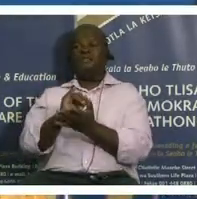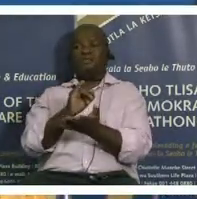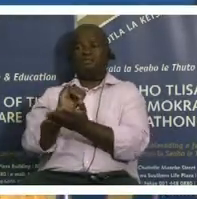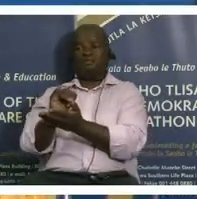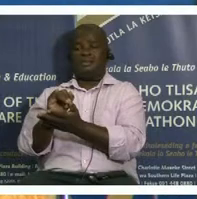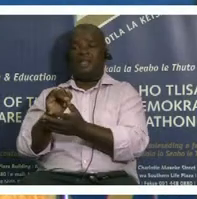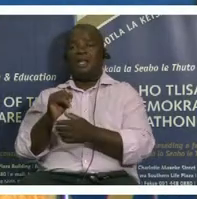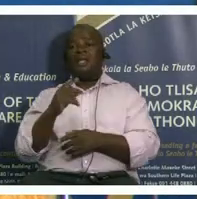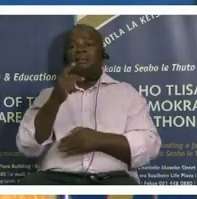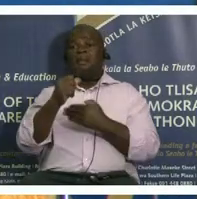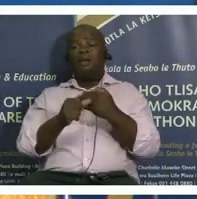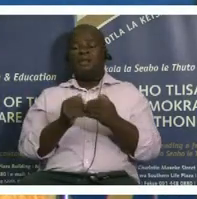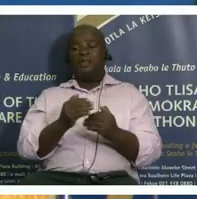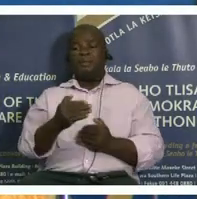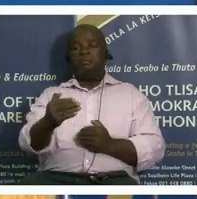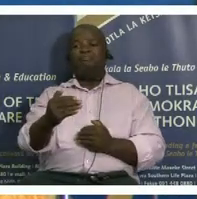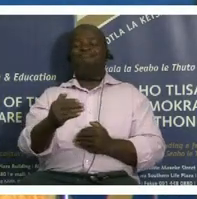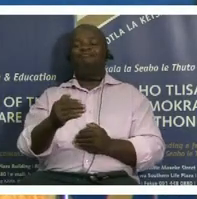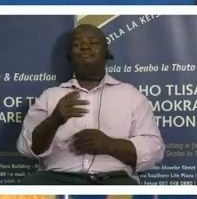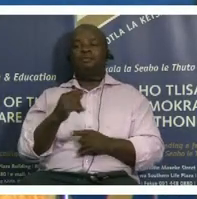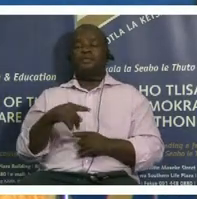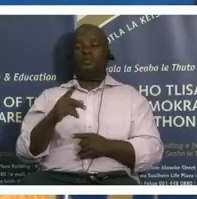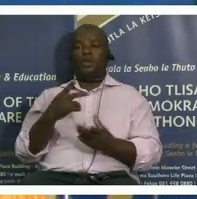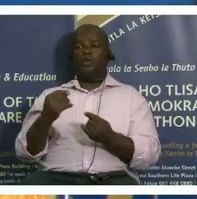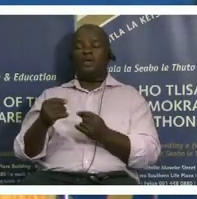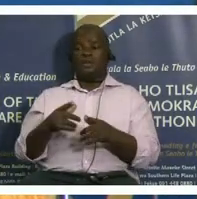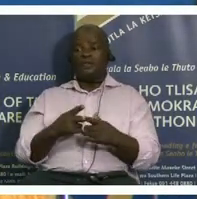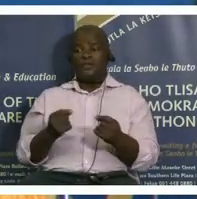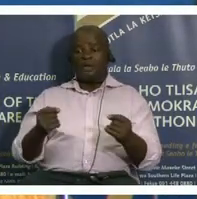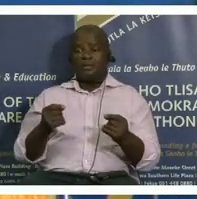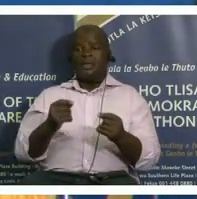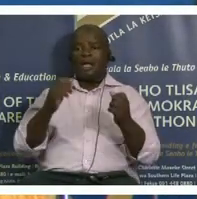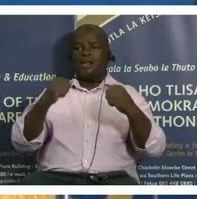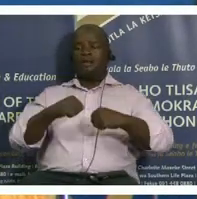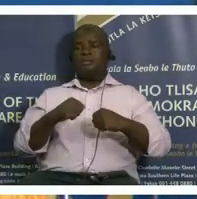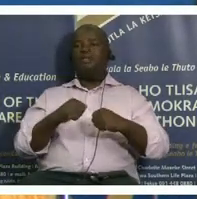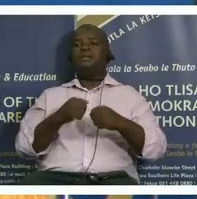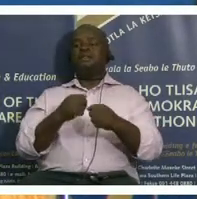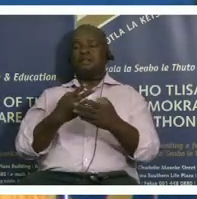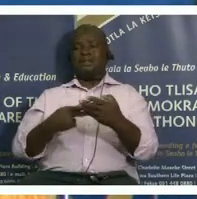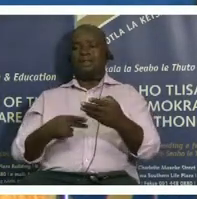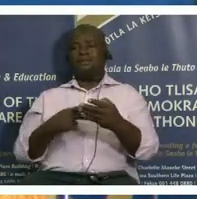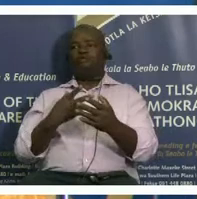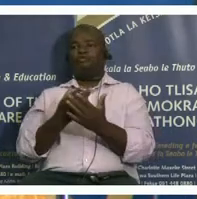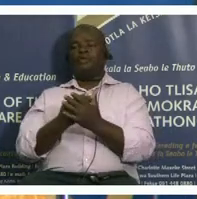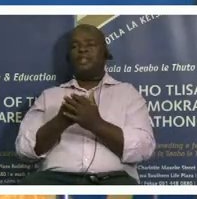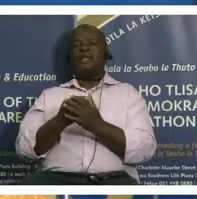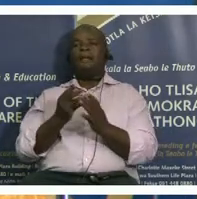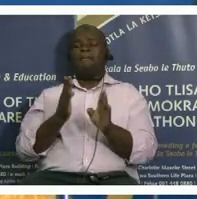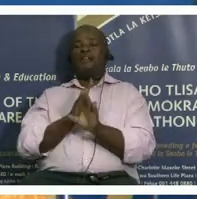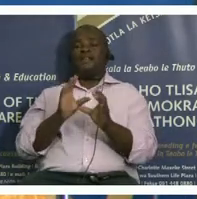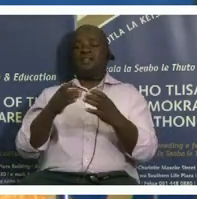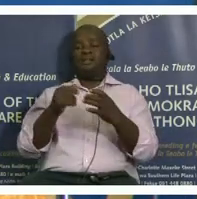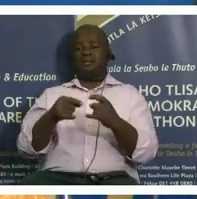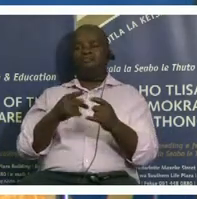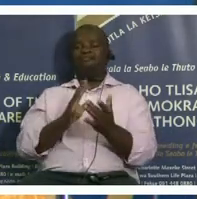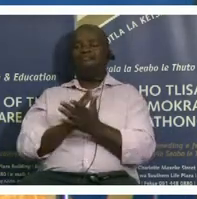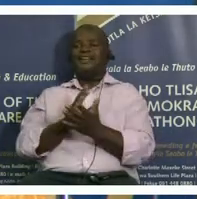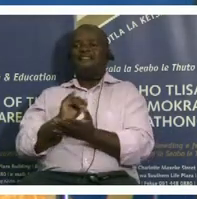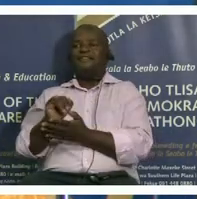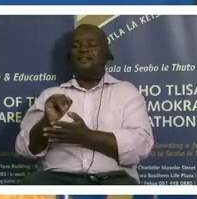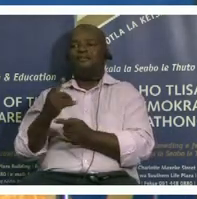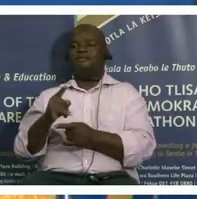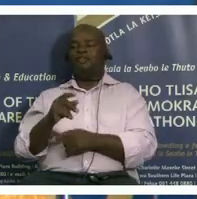months, we anticipate to conclude new agreements with private sector investment in the cement and